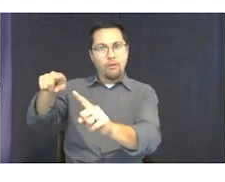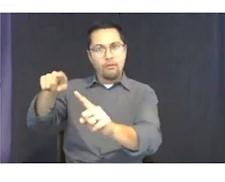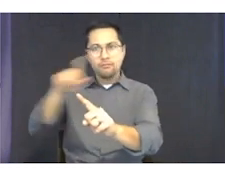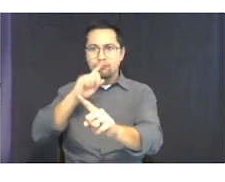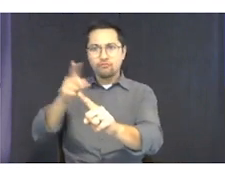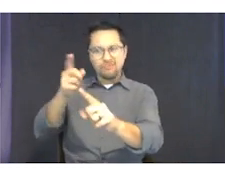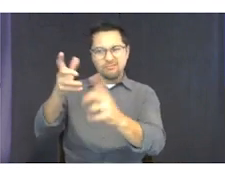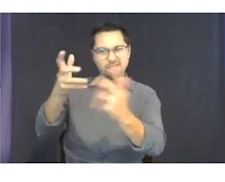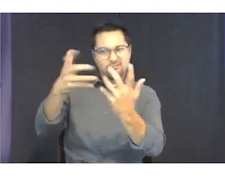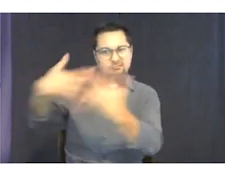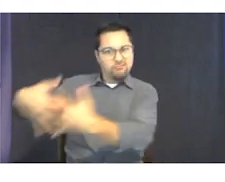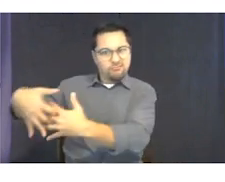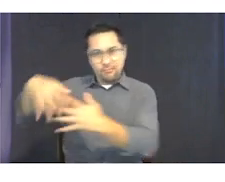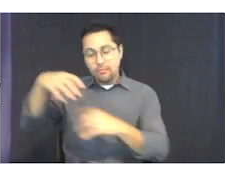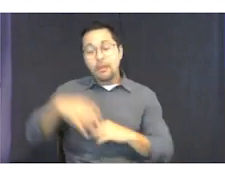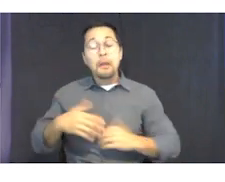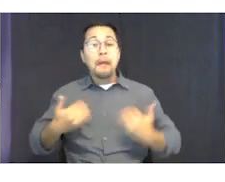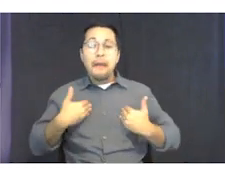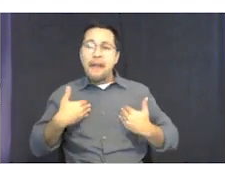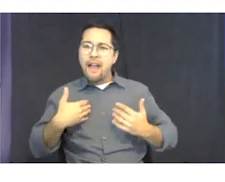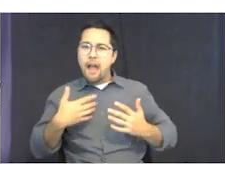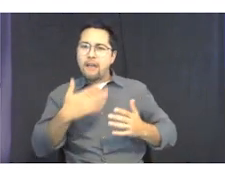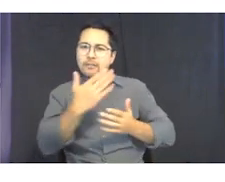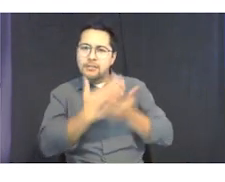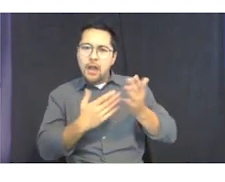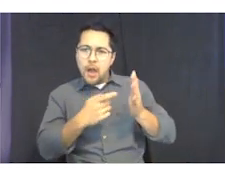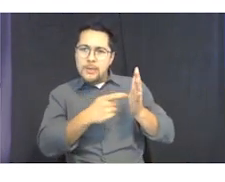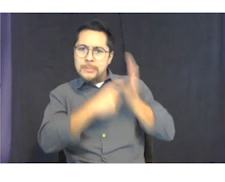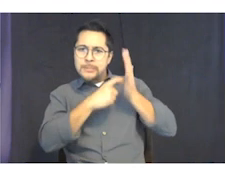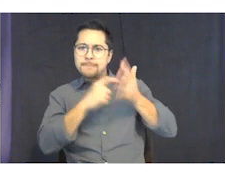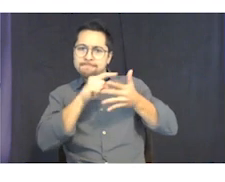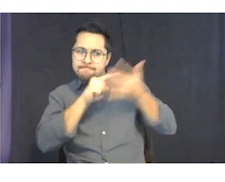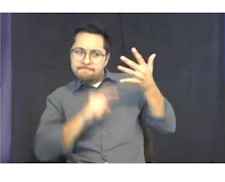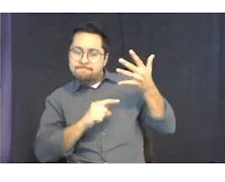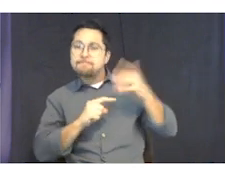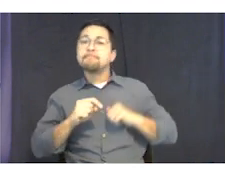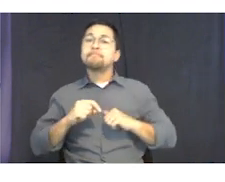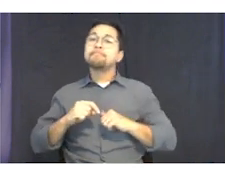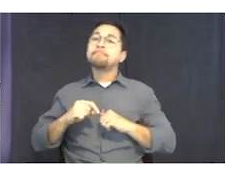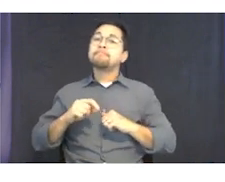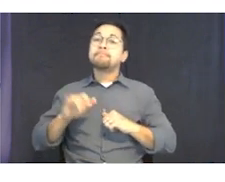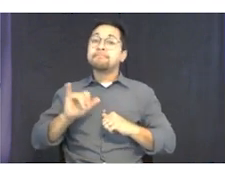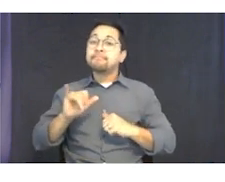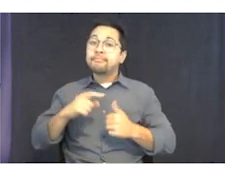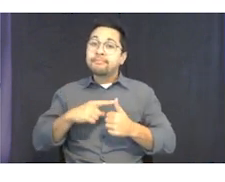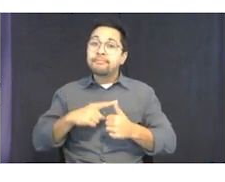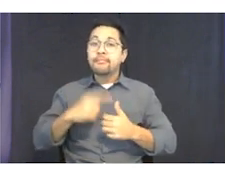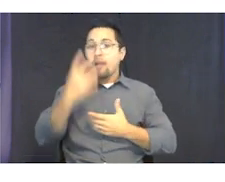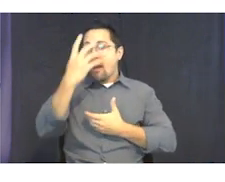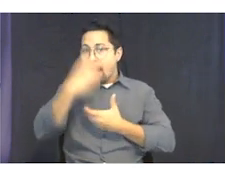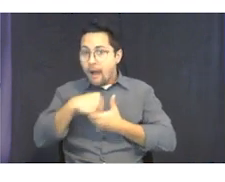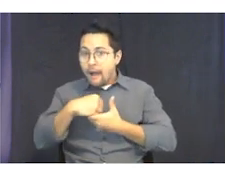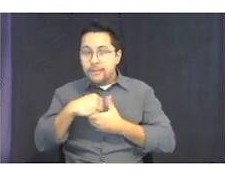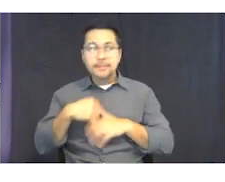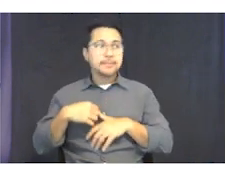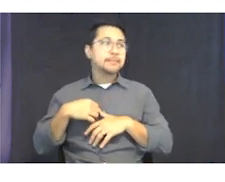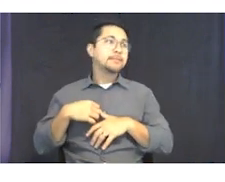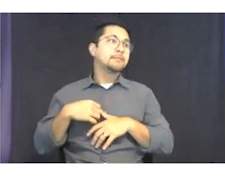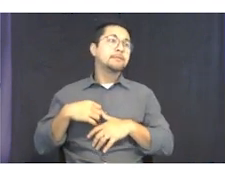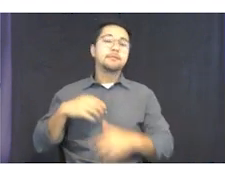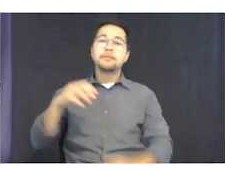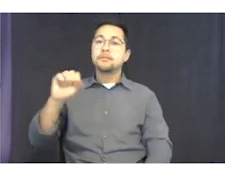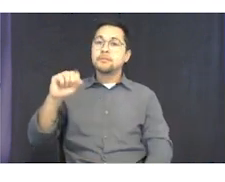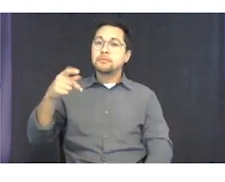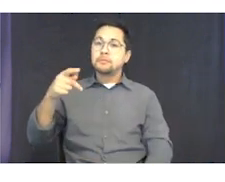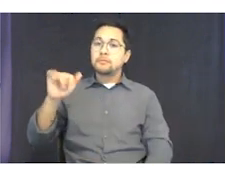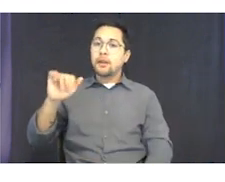have certain eligibility criteria that includes autism, it includes